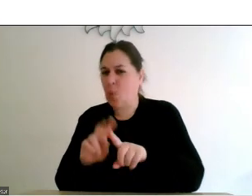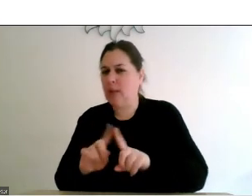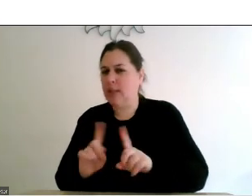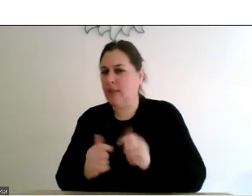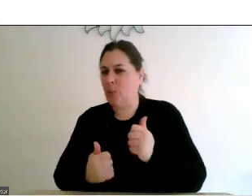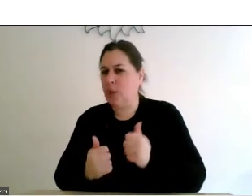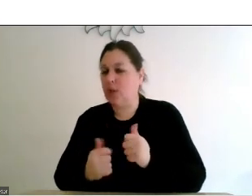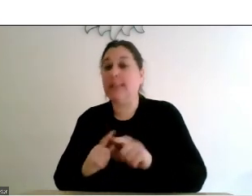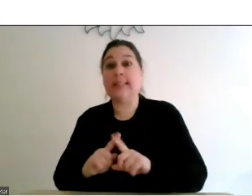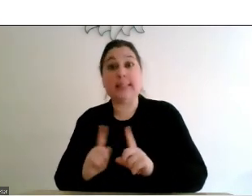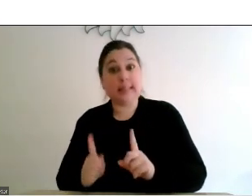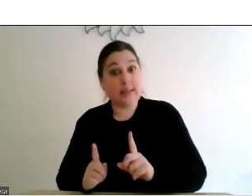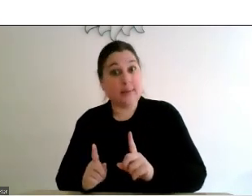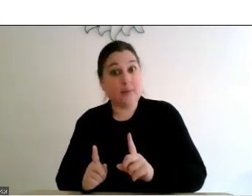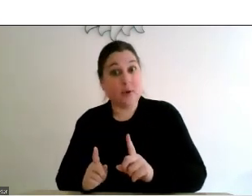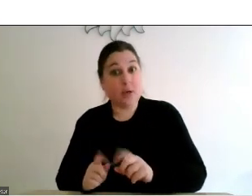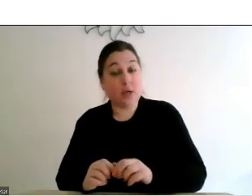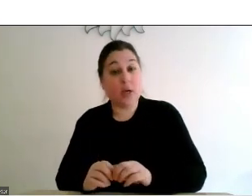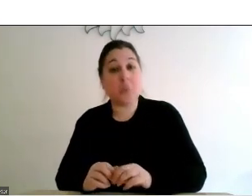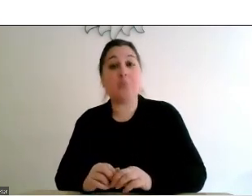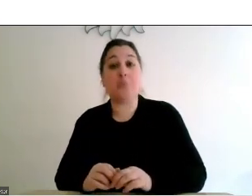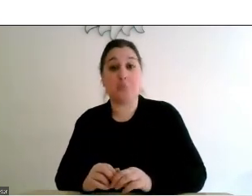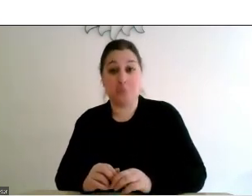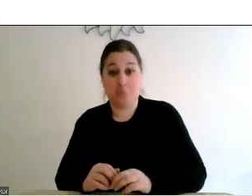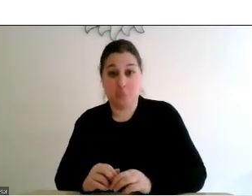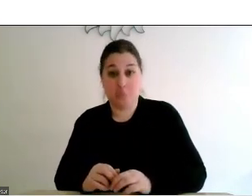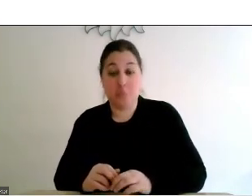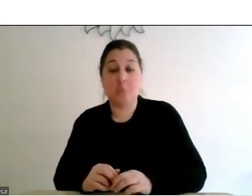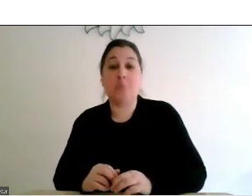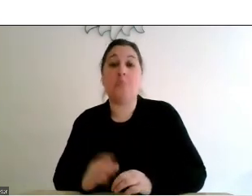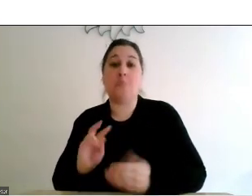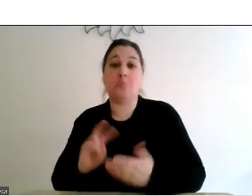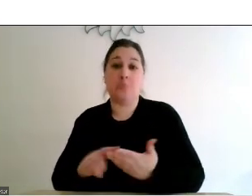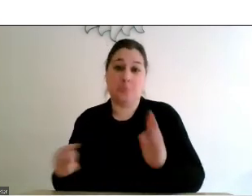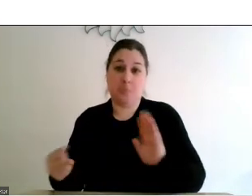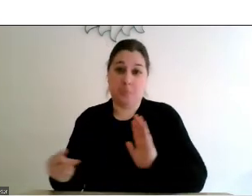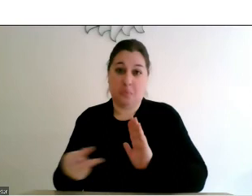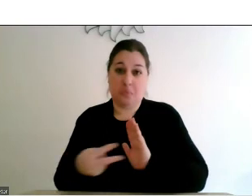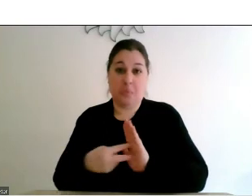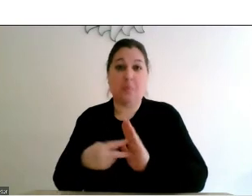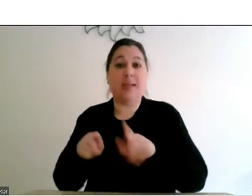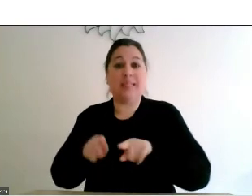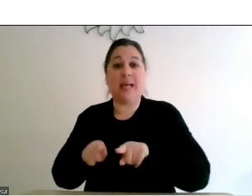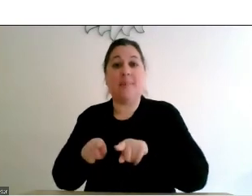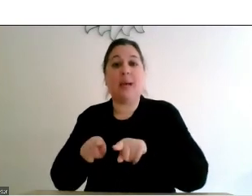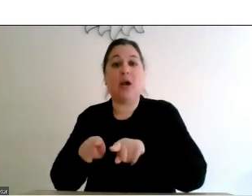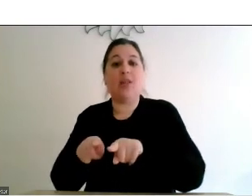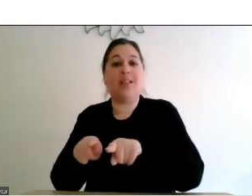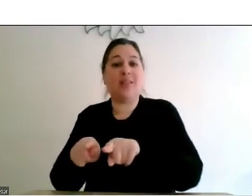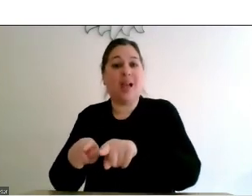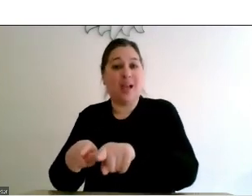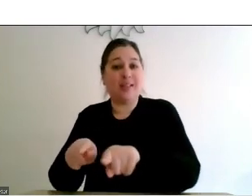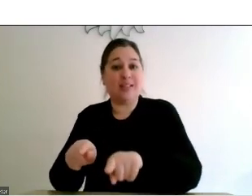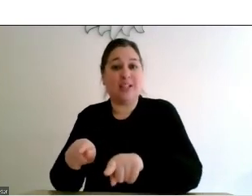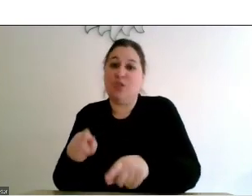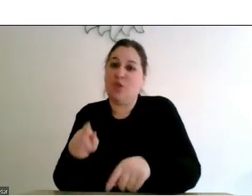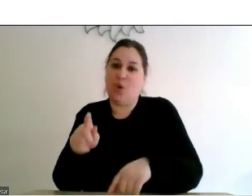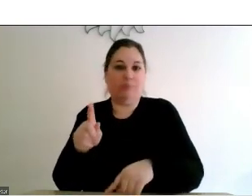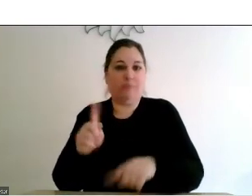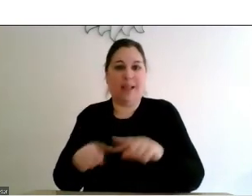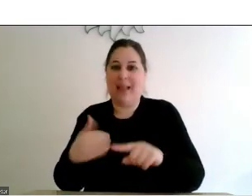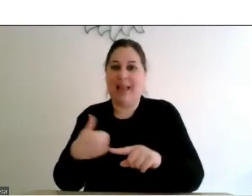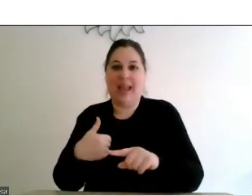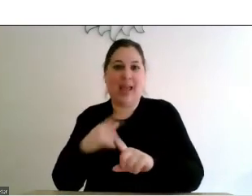They're different. Okay, if they're different, that means that these are parallel lines and there's